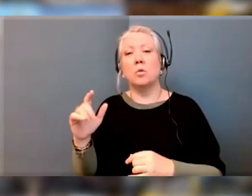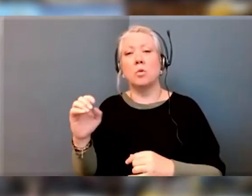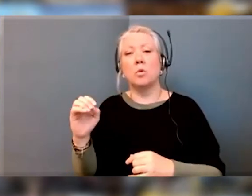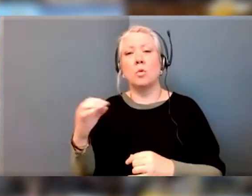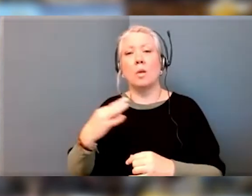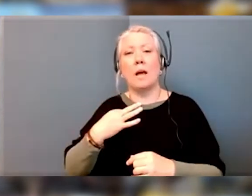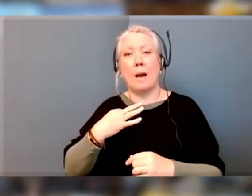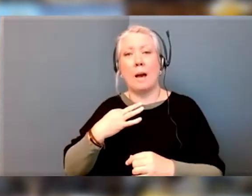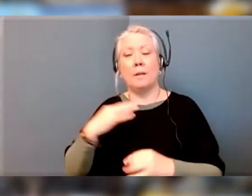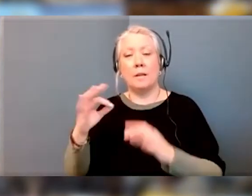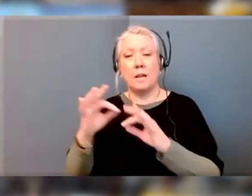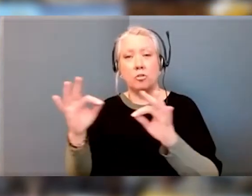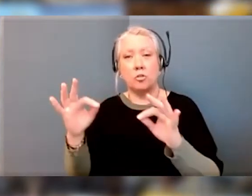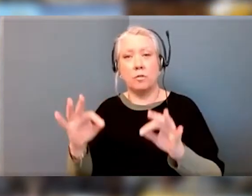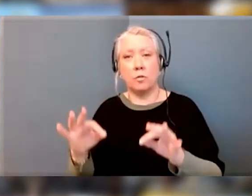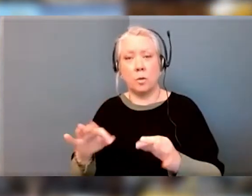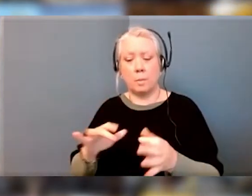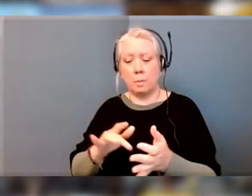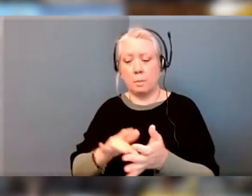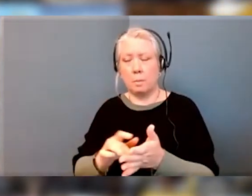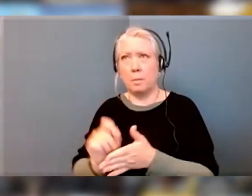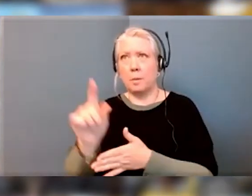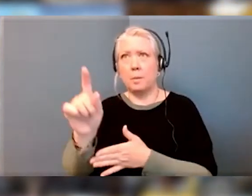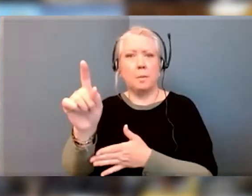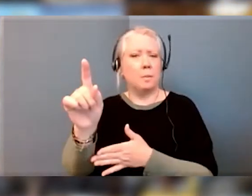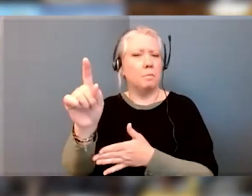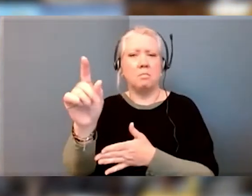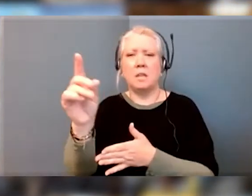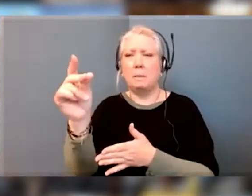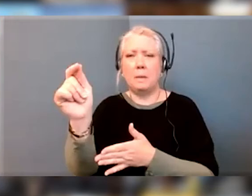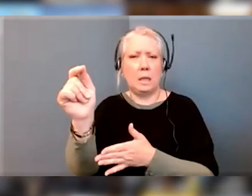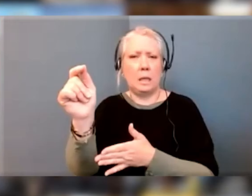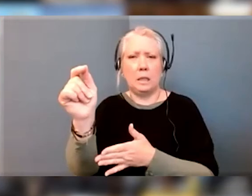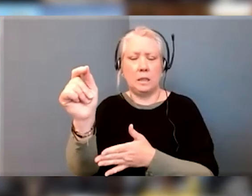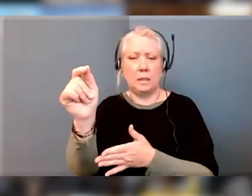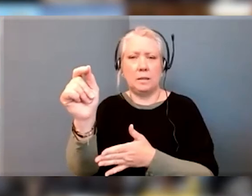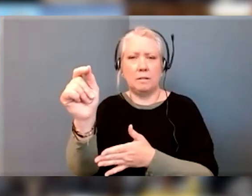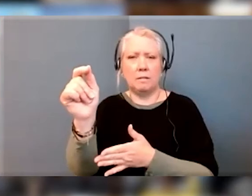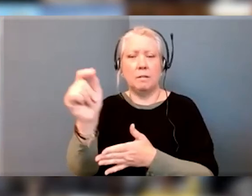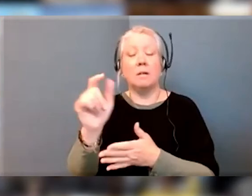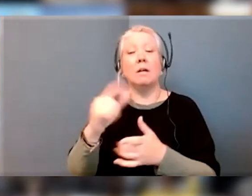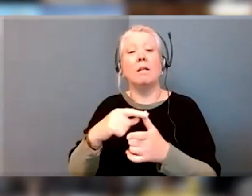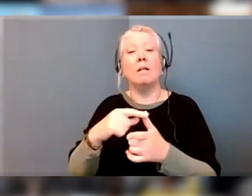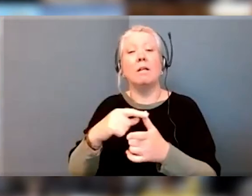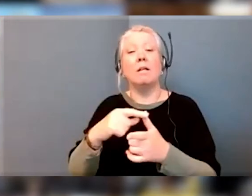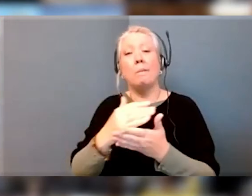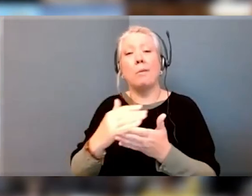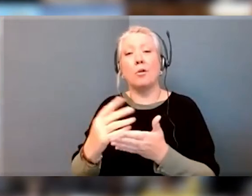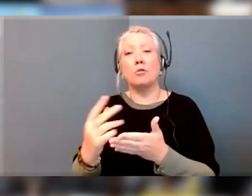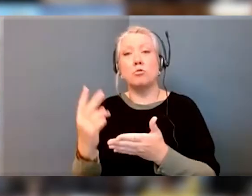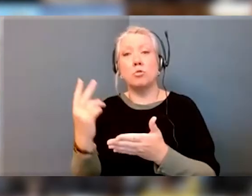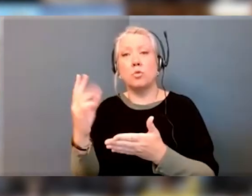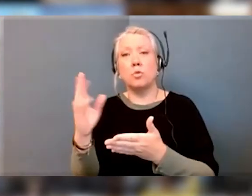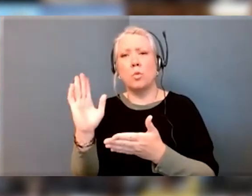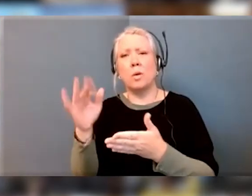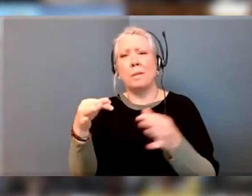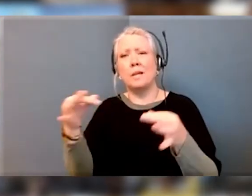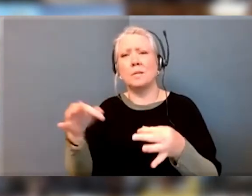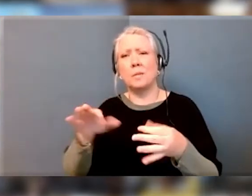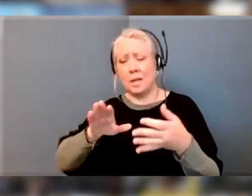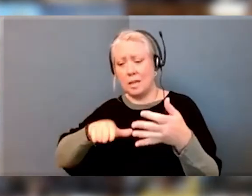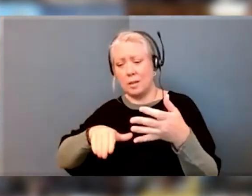will be submitted, like I said, immediately after you've hit submit. There's a part 2 that'll be outlined at the bottom there